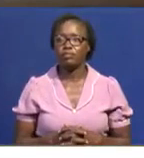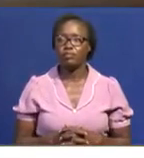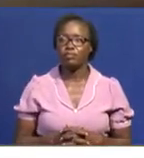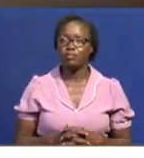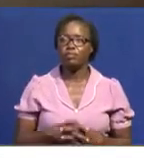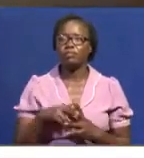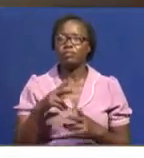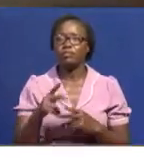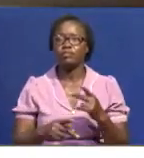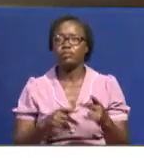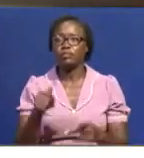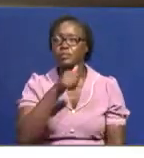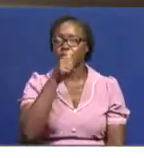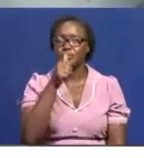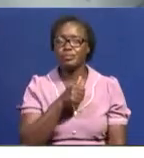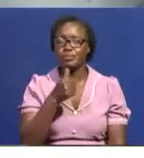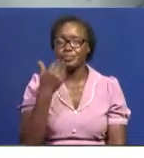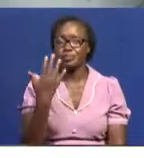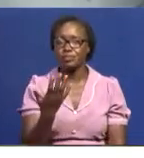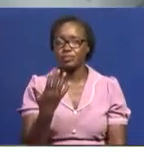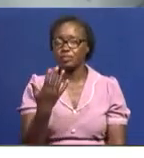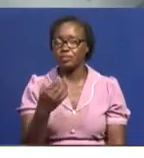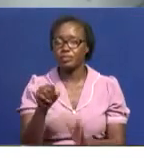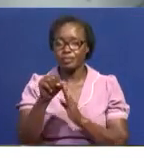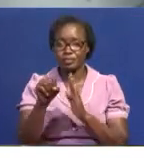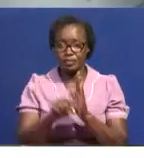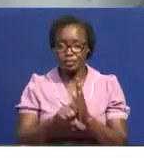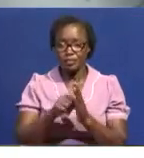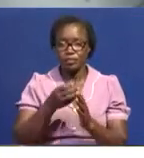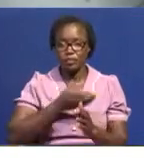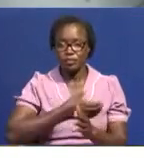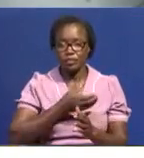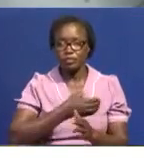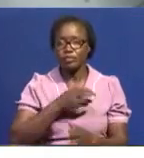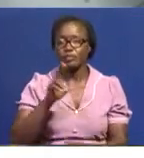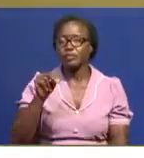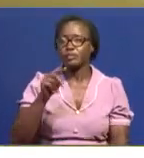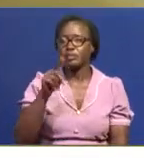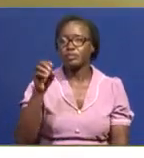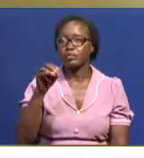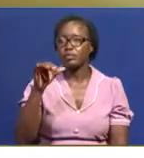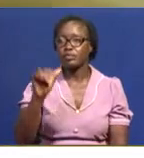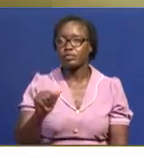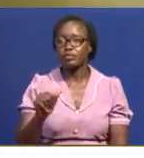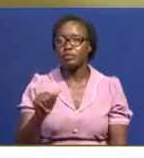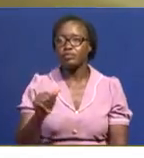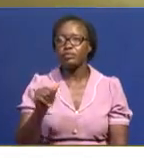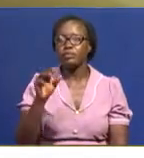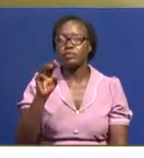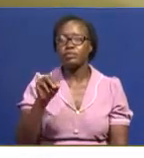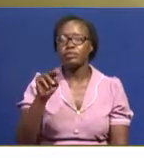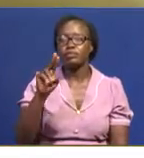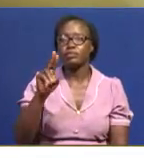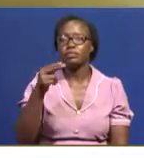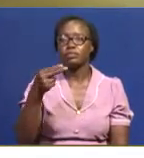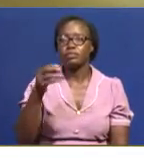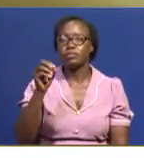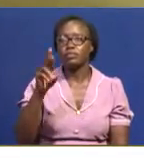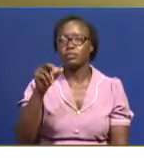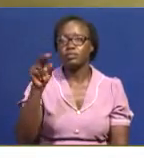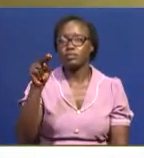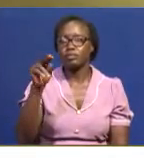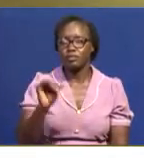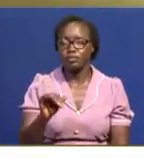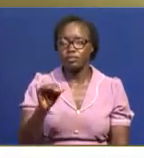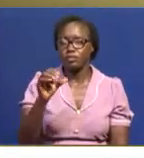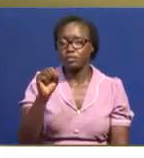The process of privatizing five state-owned sugarcane factories, namely Nzoia, Muhoroni, Chimelil, Soni and Miwan,